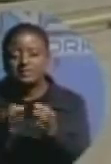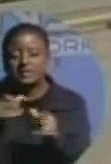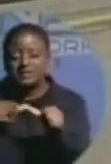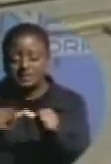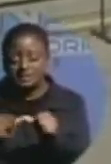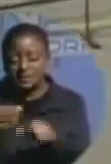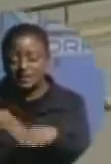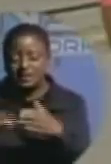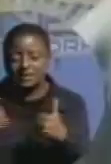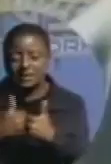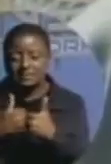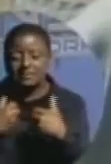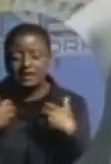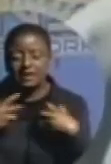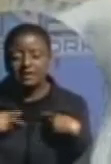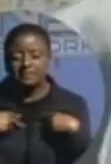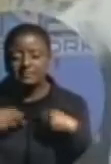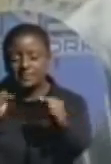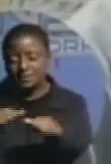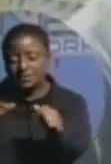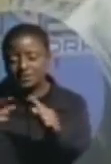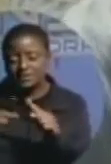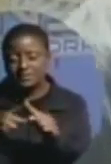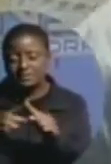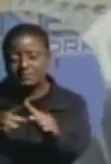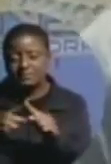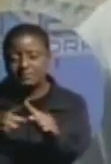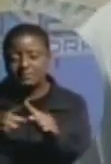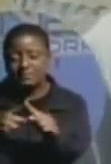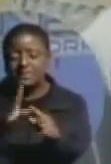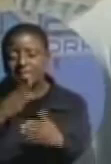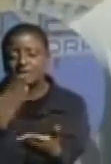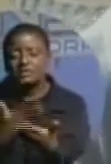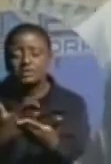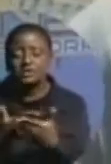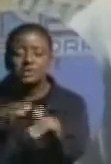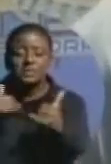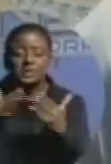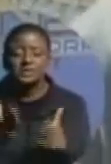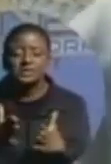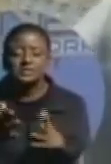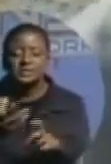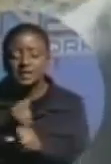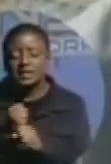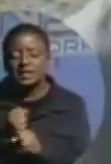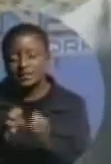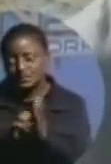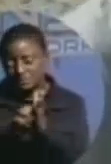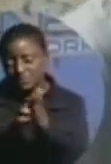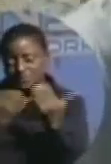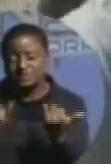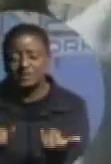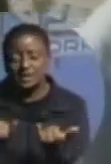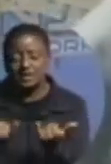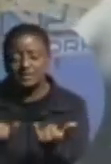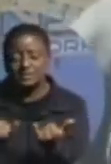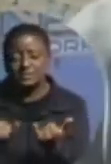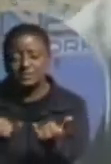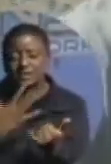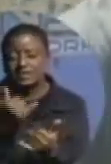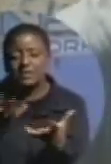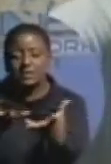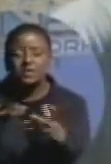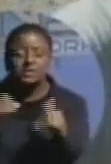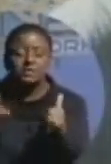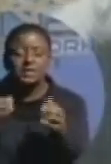have the potential to be good players. And so the whole idea is, you know, getting them exposed now, getting to have some fun, so that they want to play more.